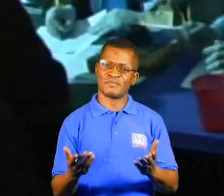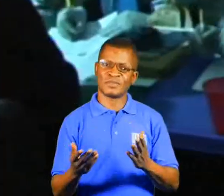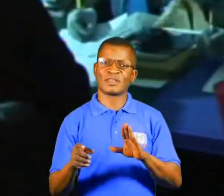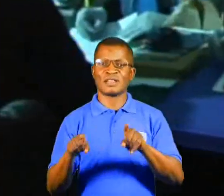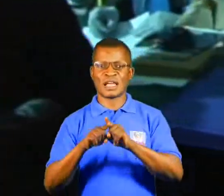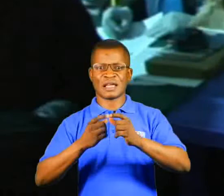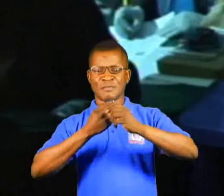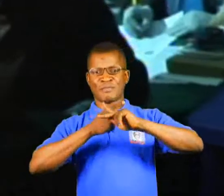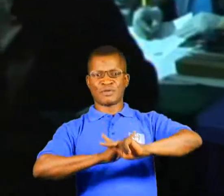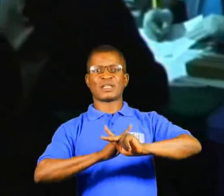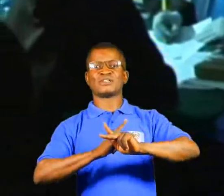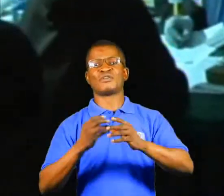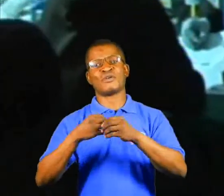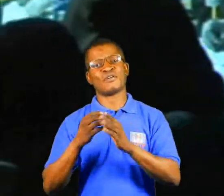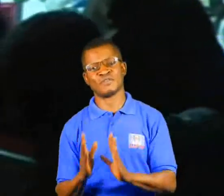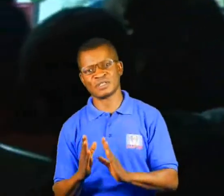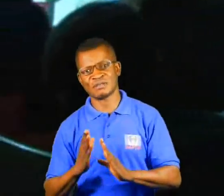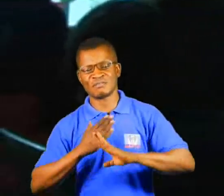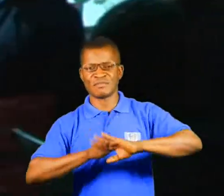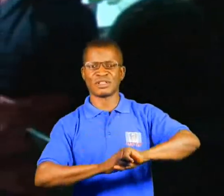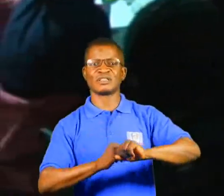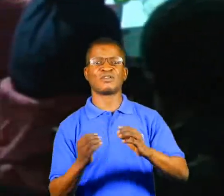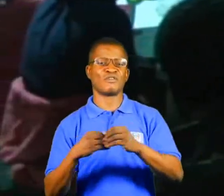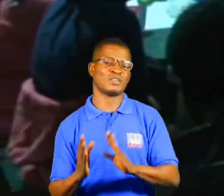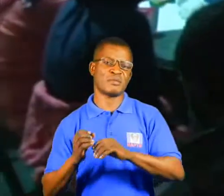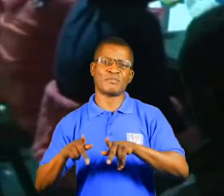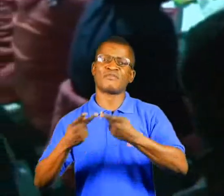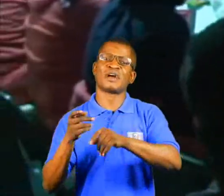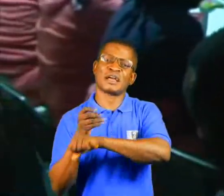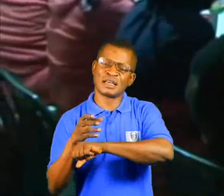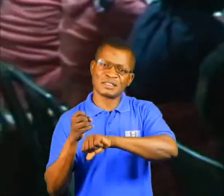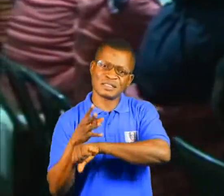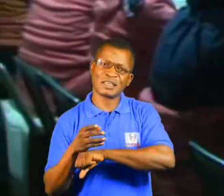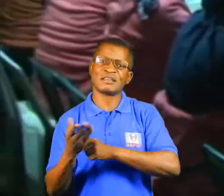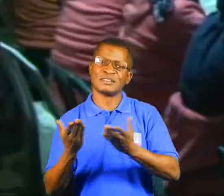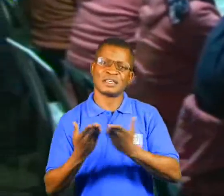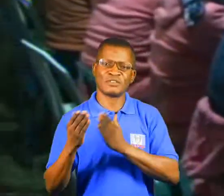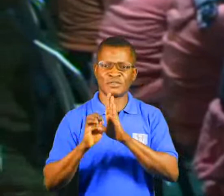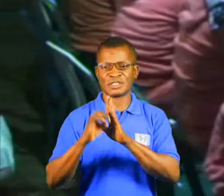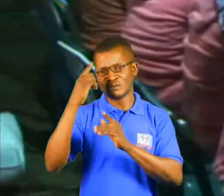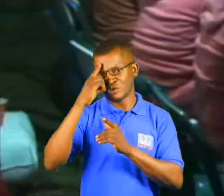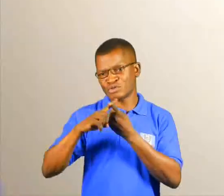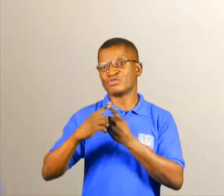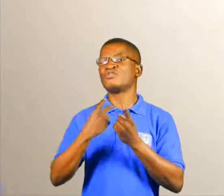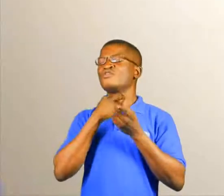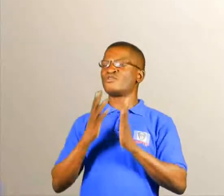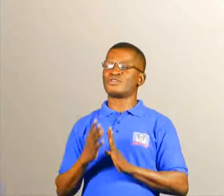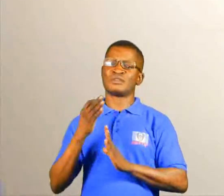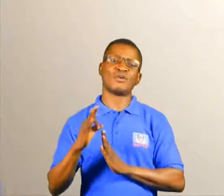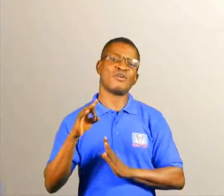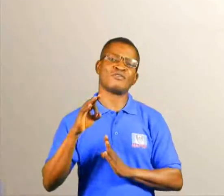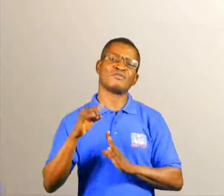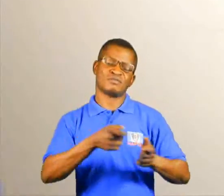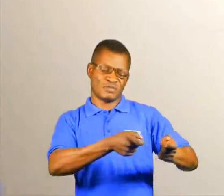specializations. Like we work with protection officers, people that provide counseling services, for example, to victims of